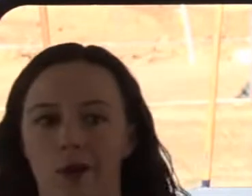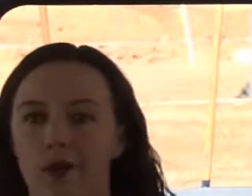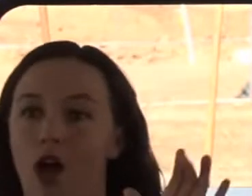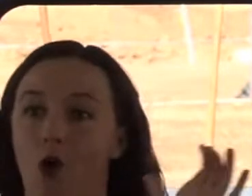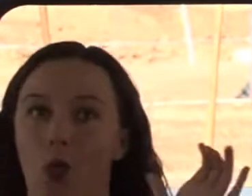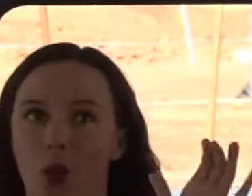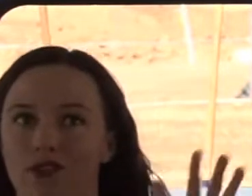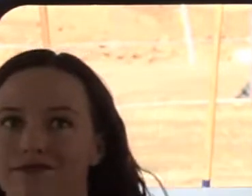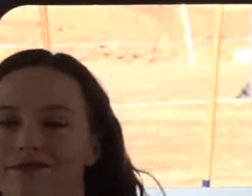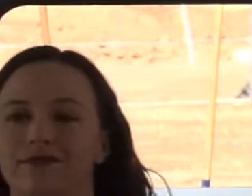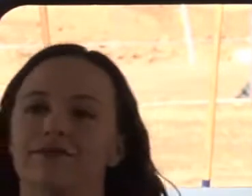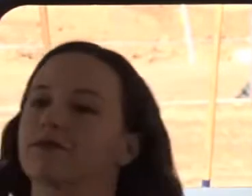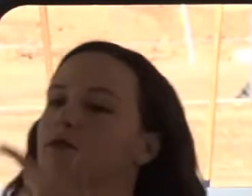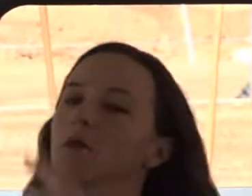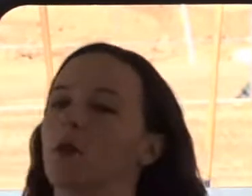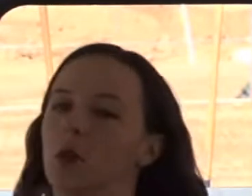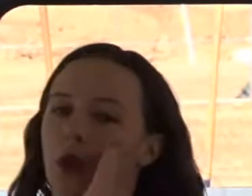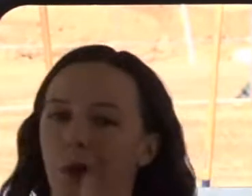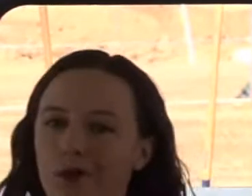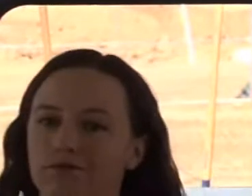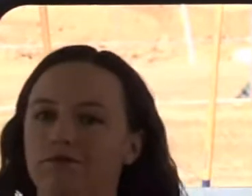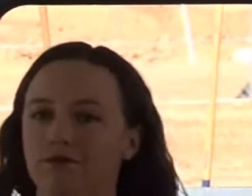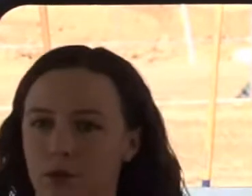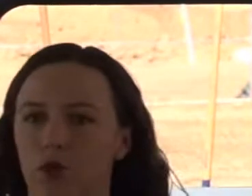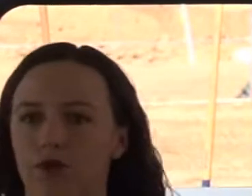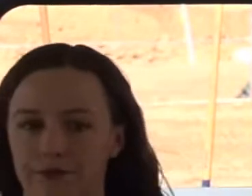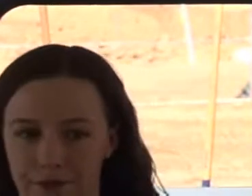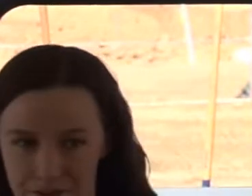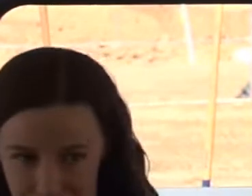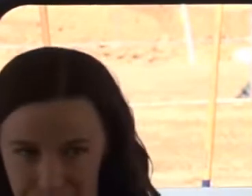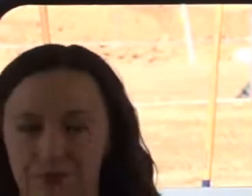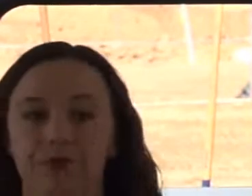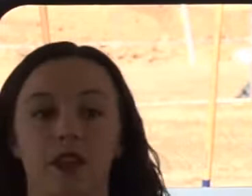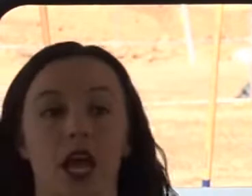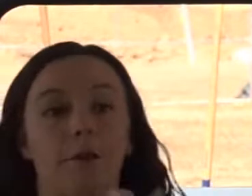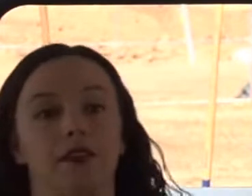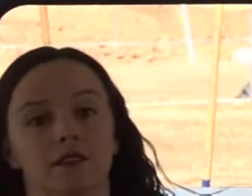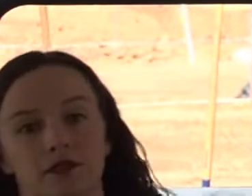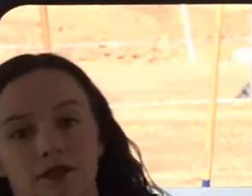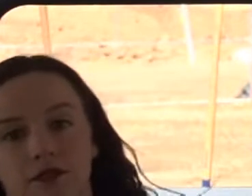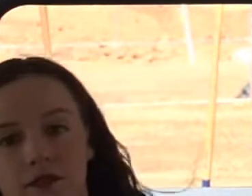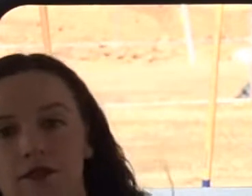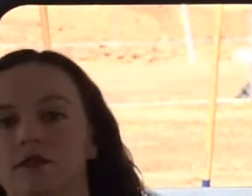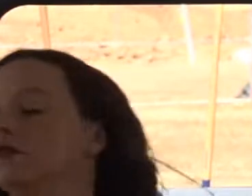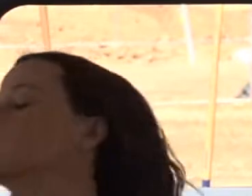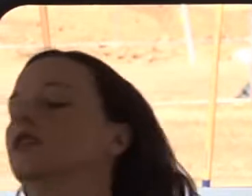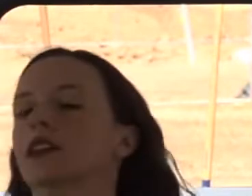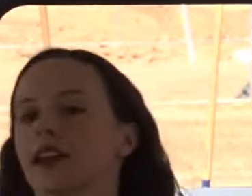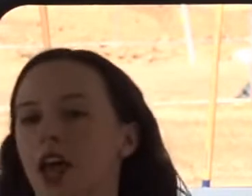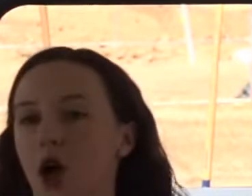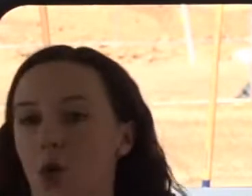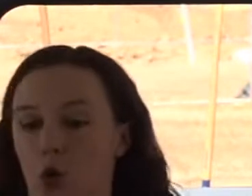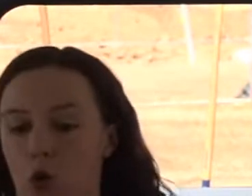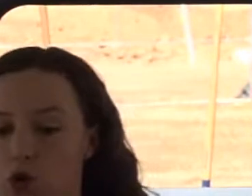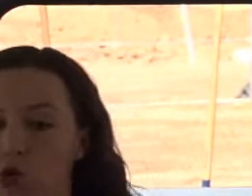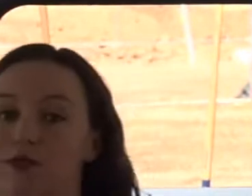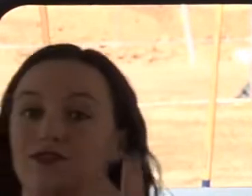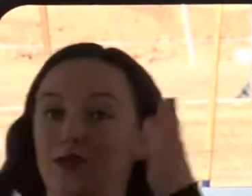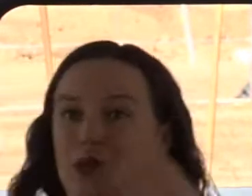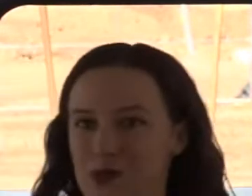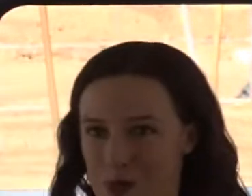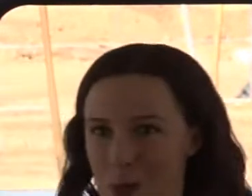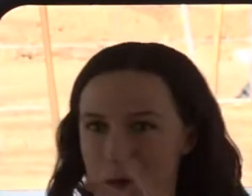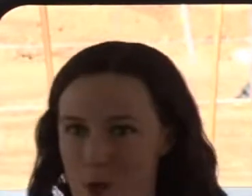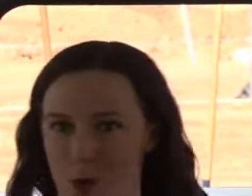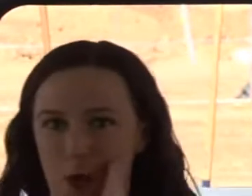This building is going to add so much to our community. And because of you, our current students and our future students will